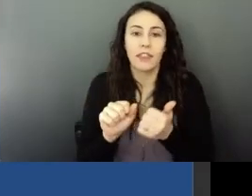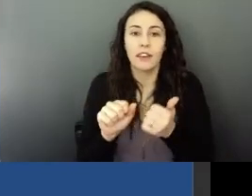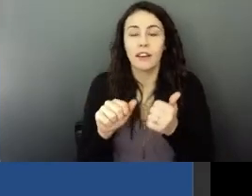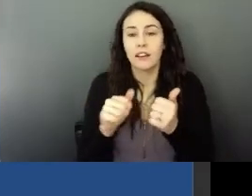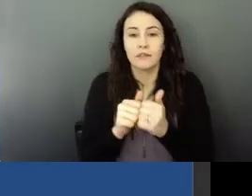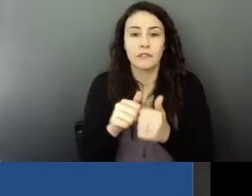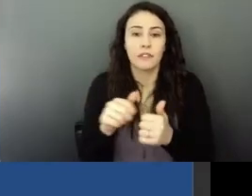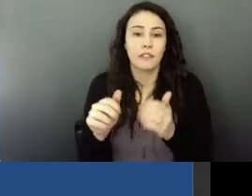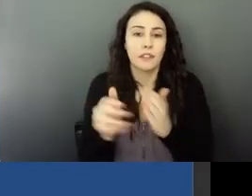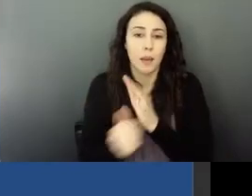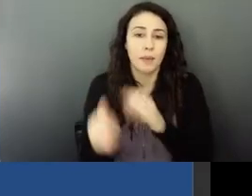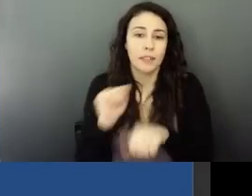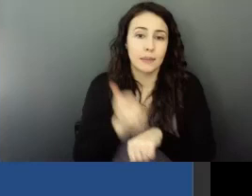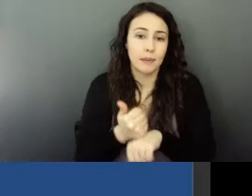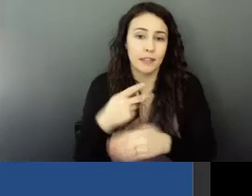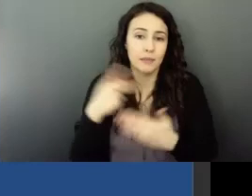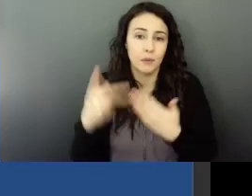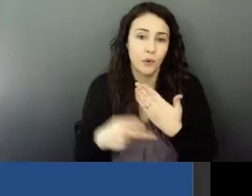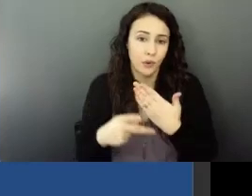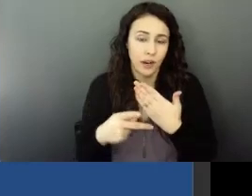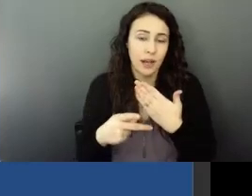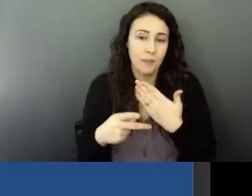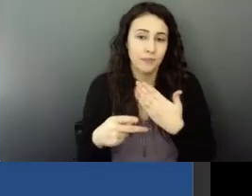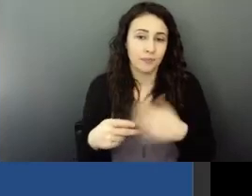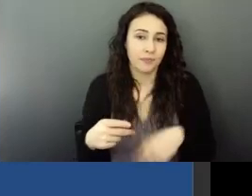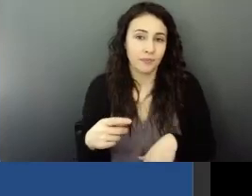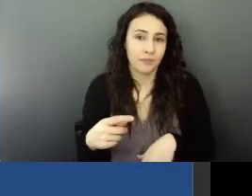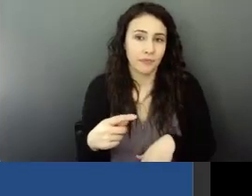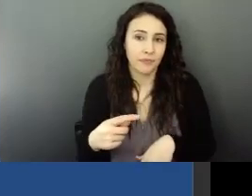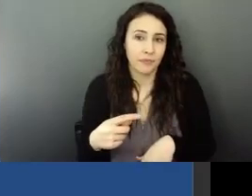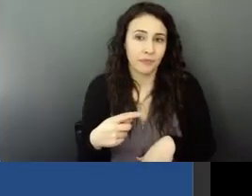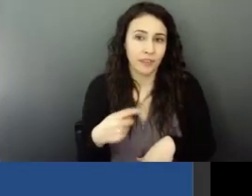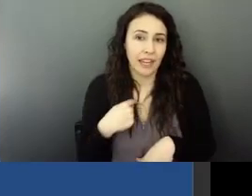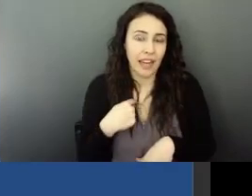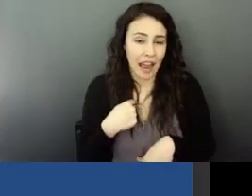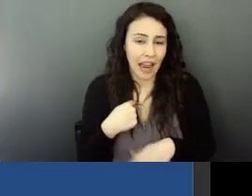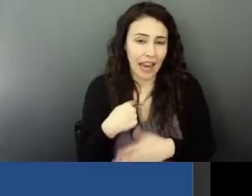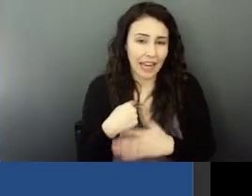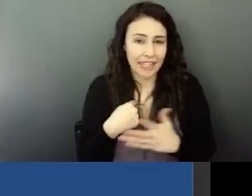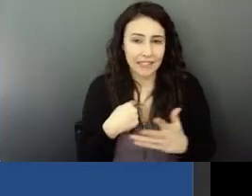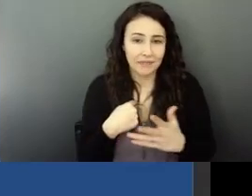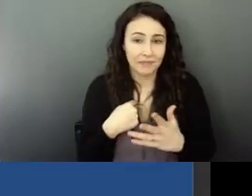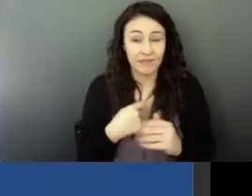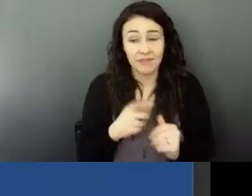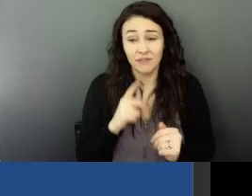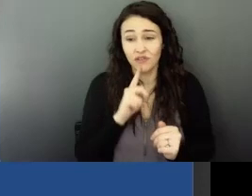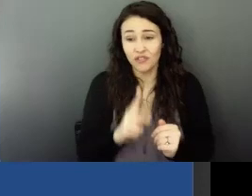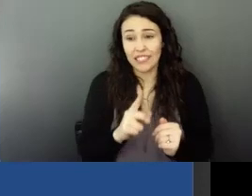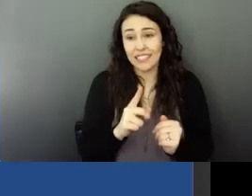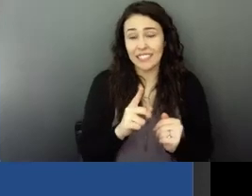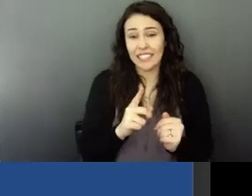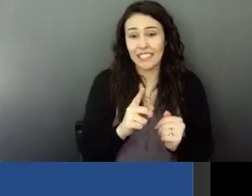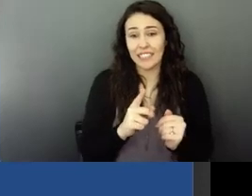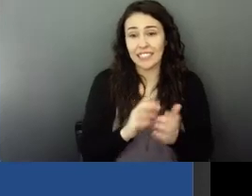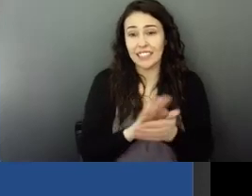And I say it's really actually nice, because